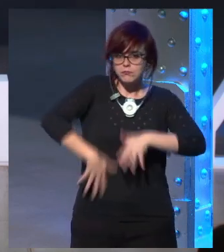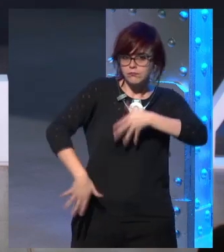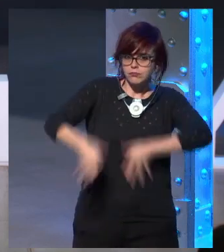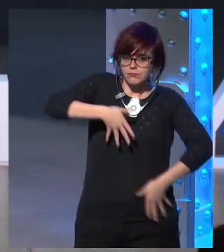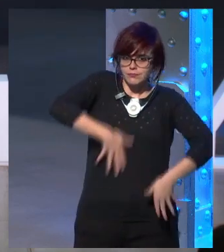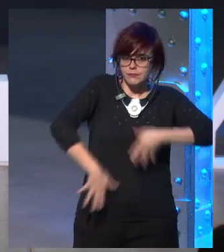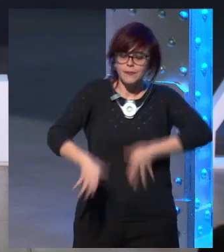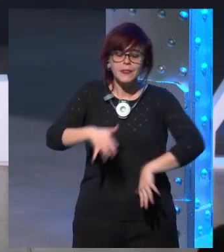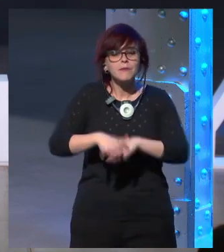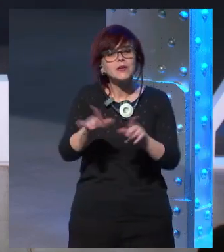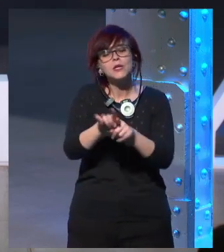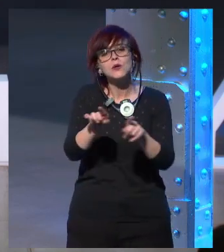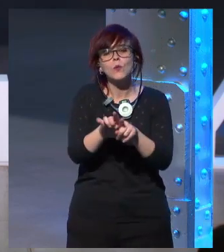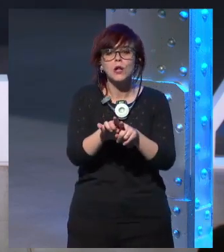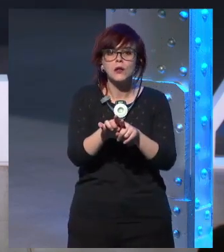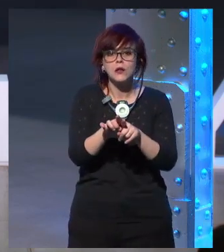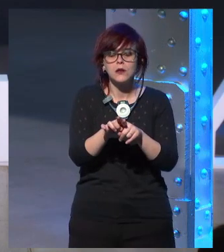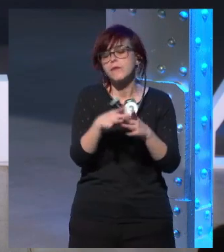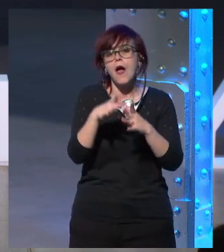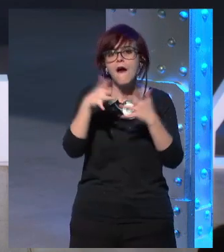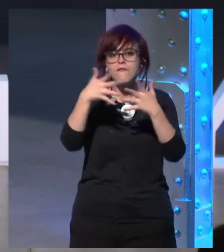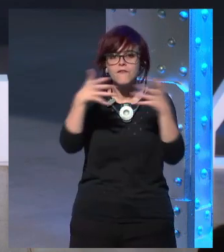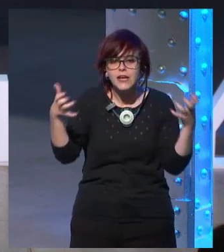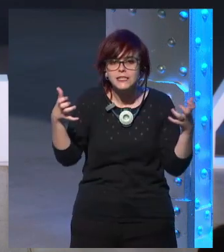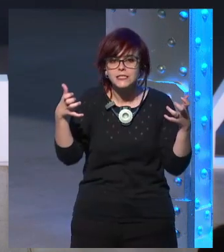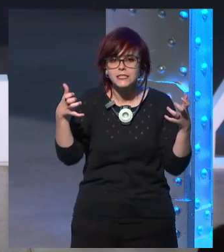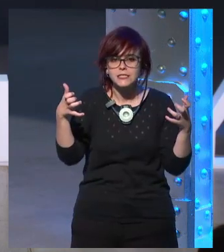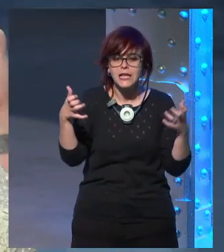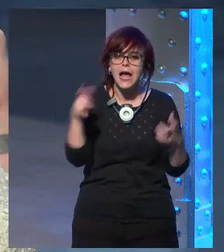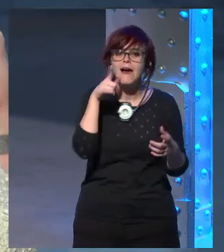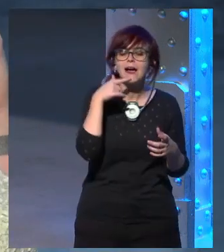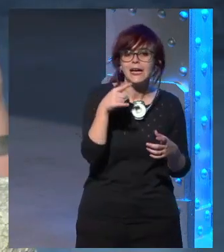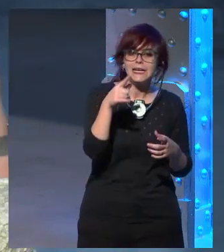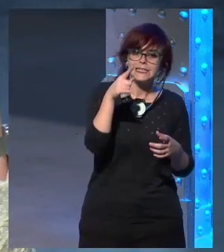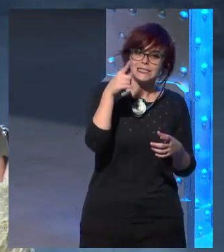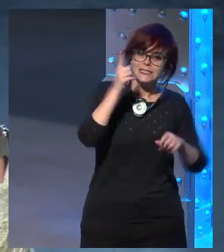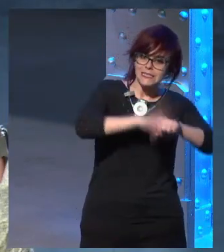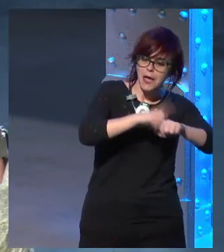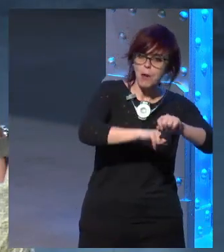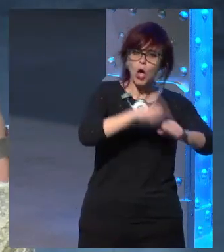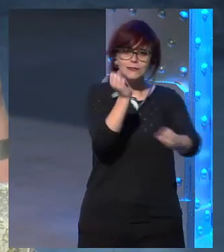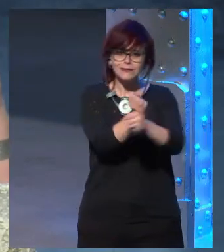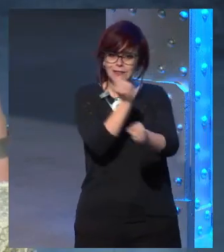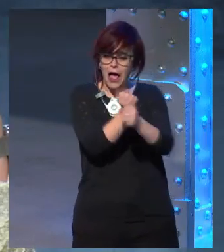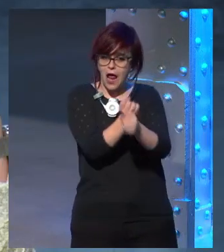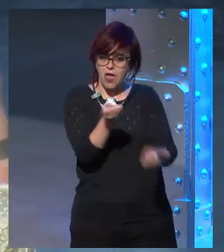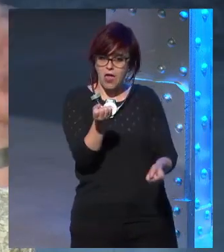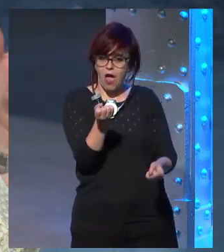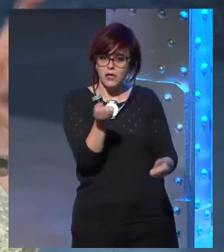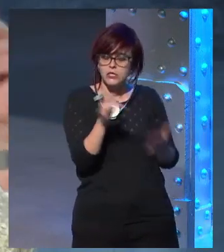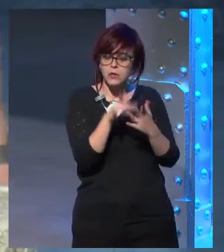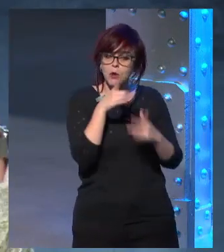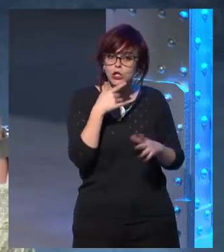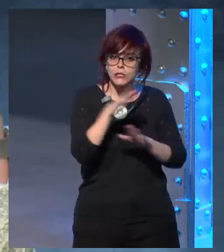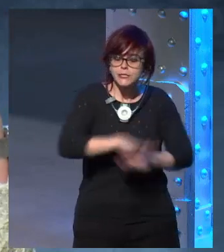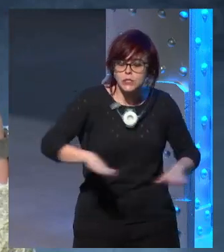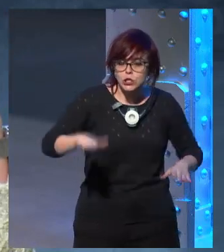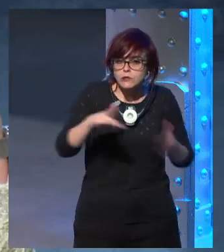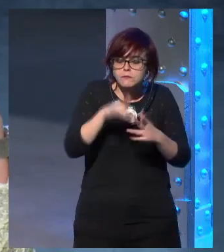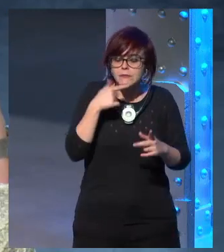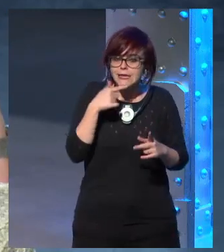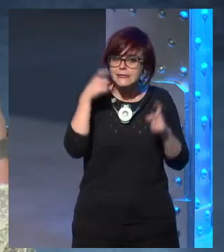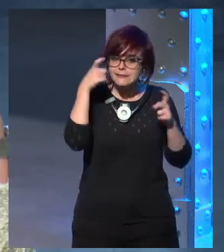kids spending hours and hours and hours trying to get better and to learn. And what, unfortunately, and this is where connected